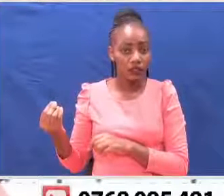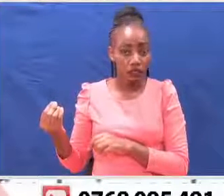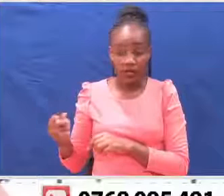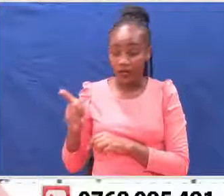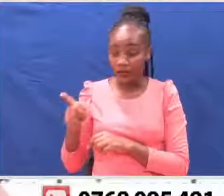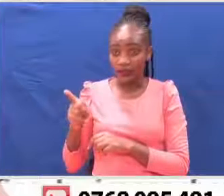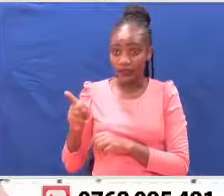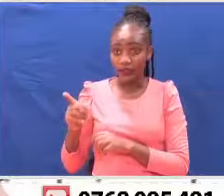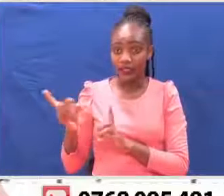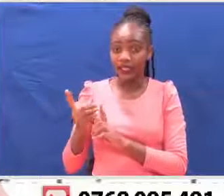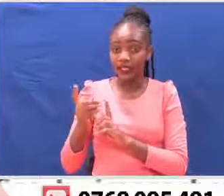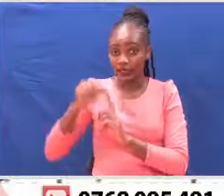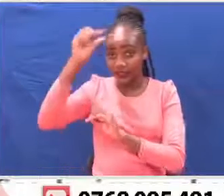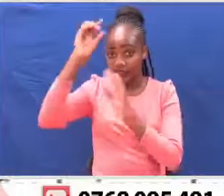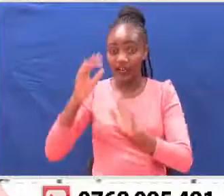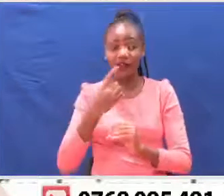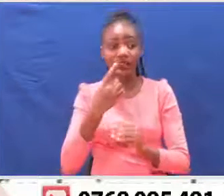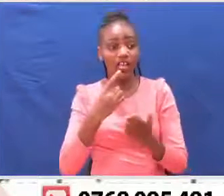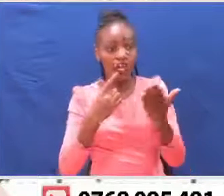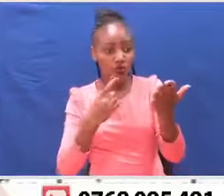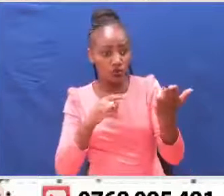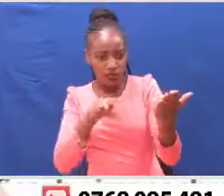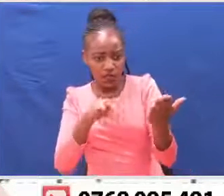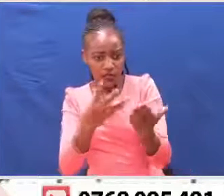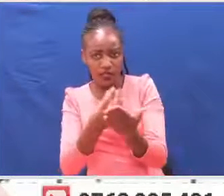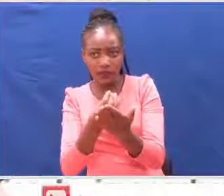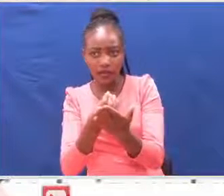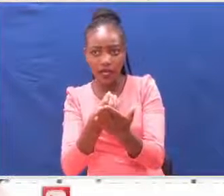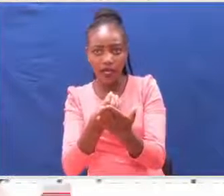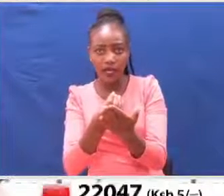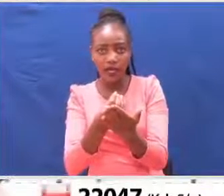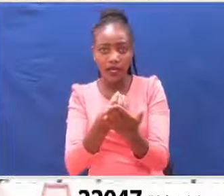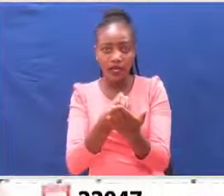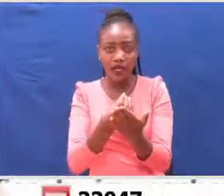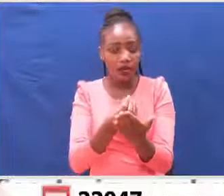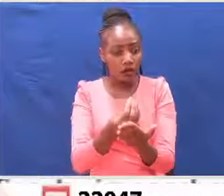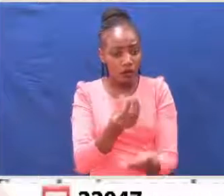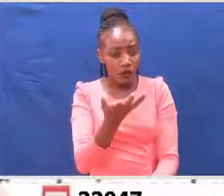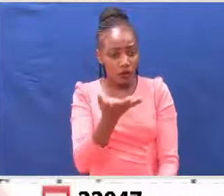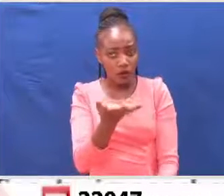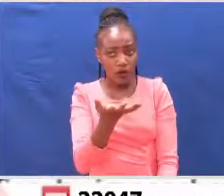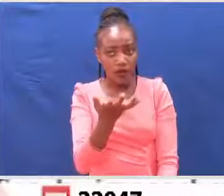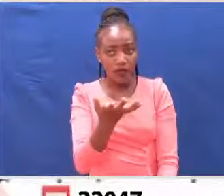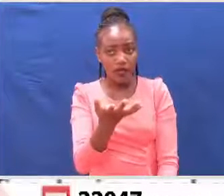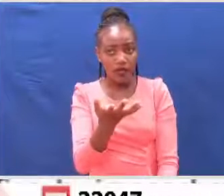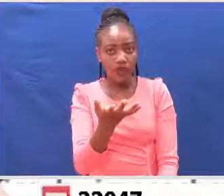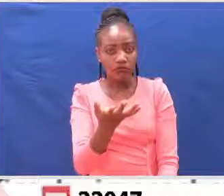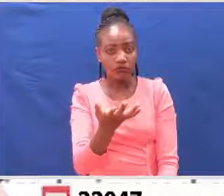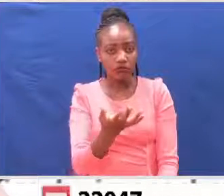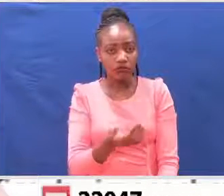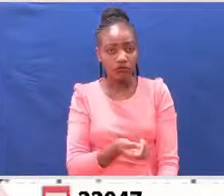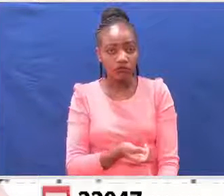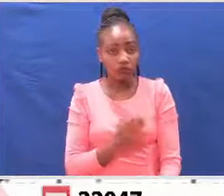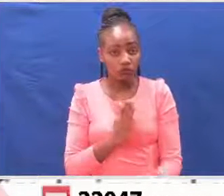That is the date that the governor has told you that these funds, they realized these funds were there and these funds were stopped.